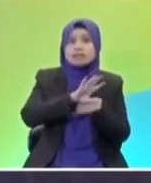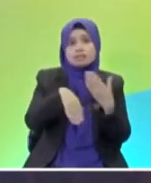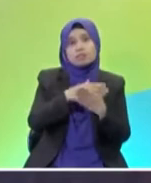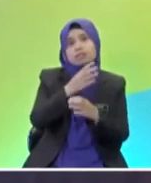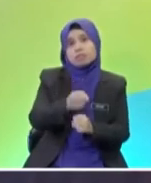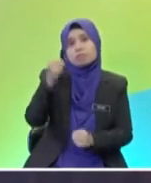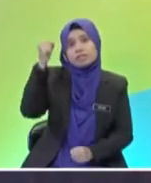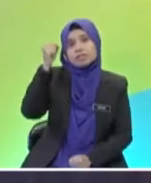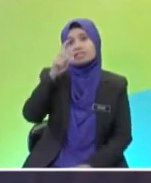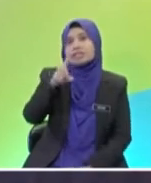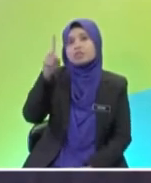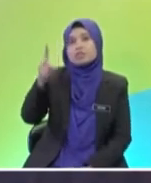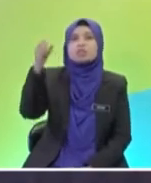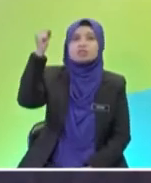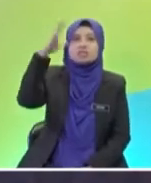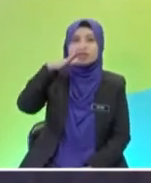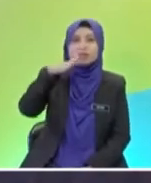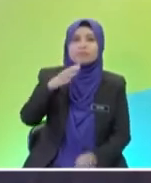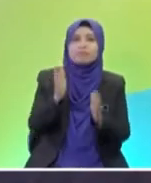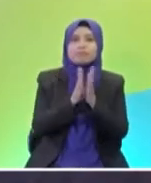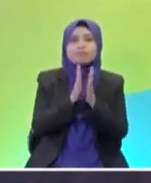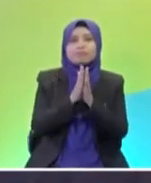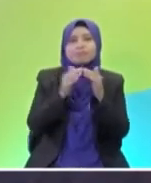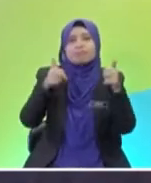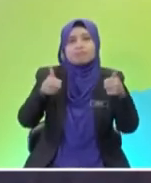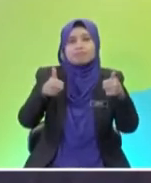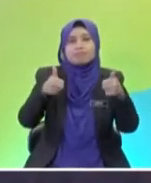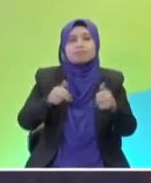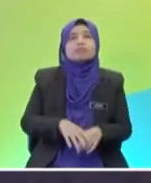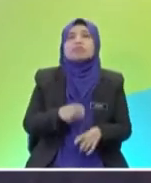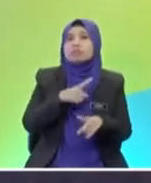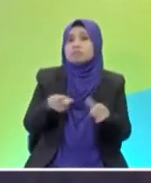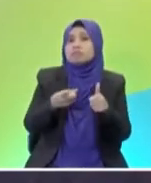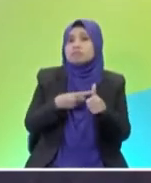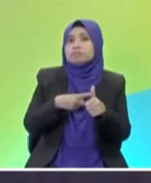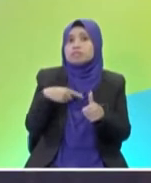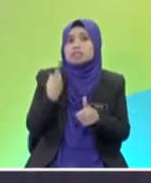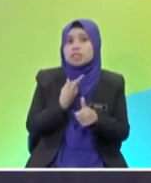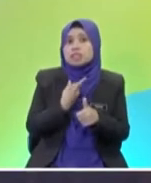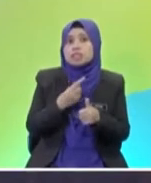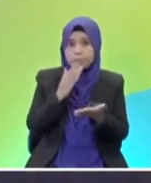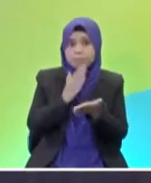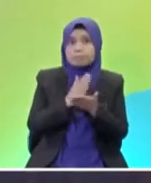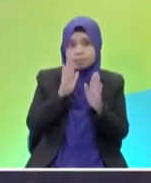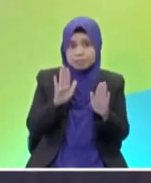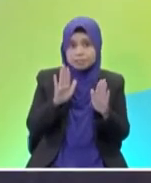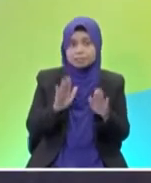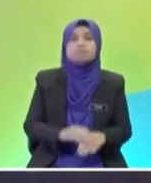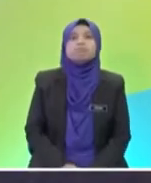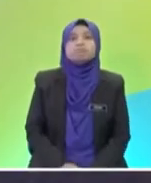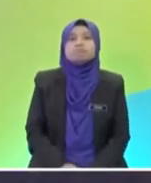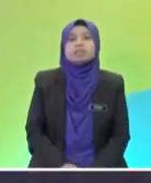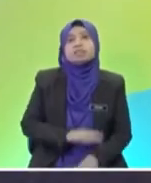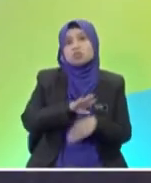1 star. Okay, so congratulations everybody for getting your stars. But first, we will take a short break, is that alright, teacher? Yes, sure. Okay, for our